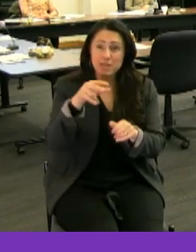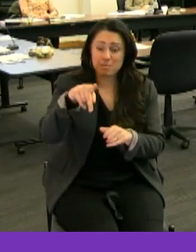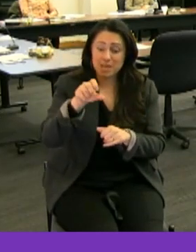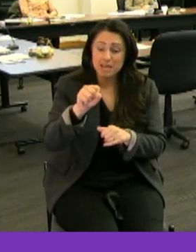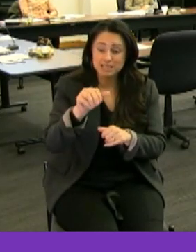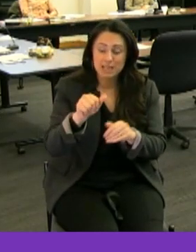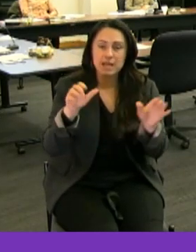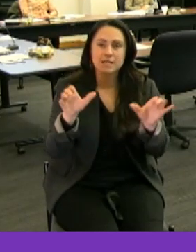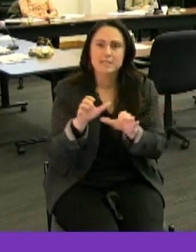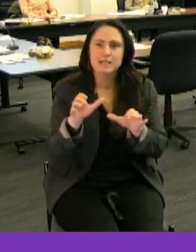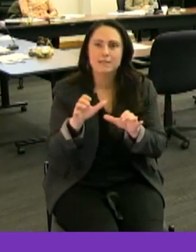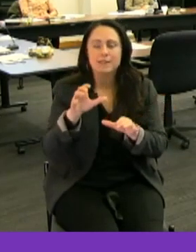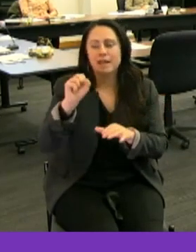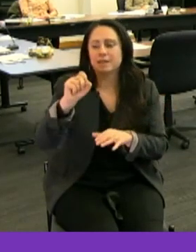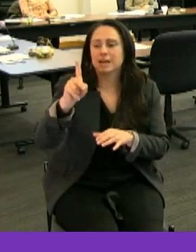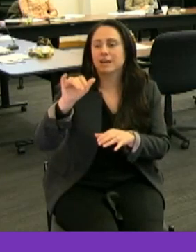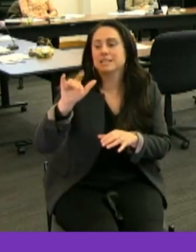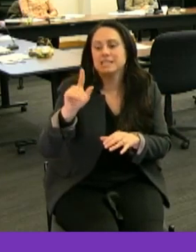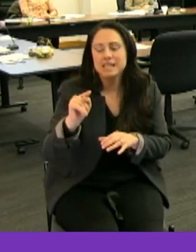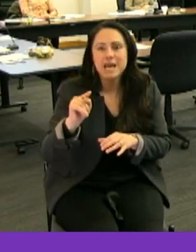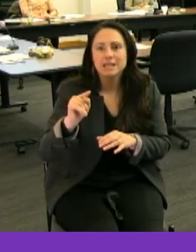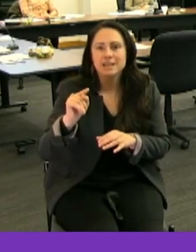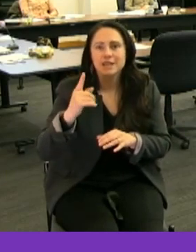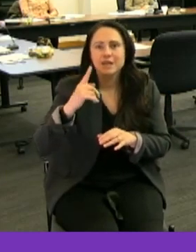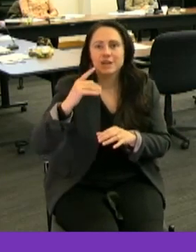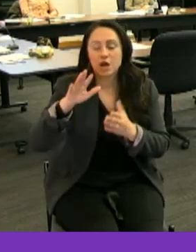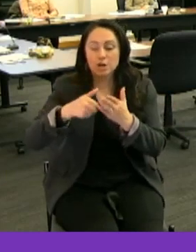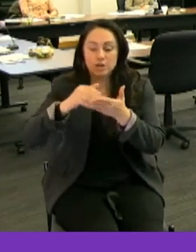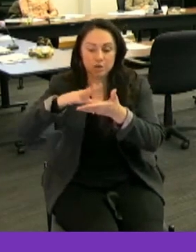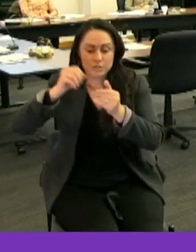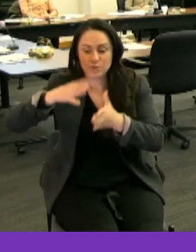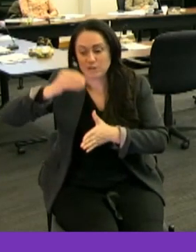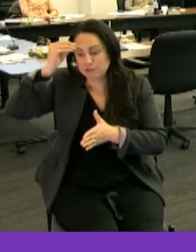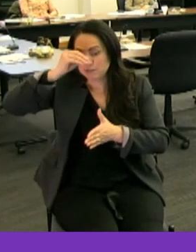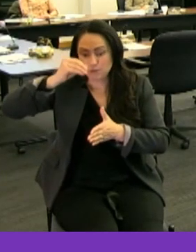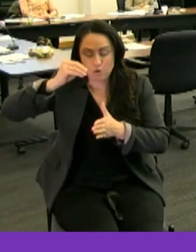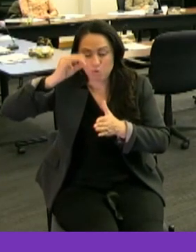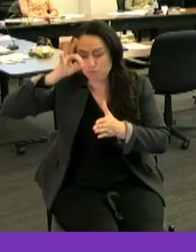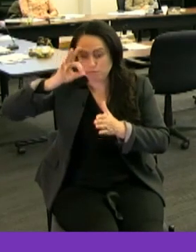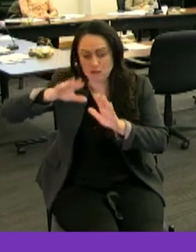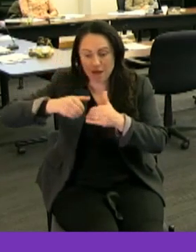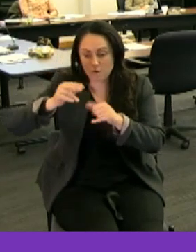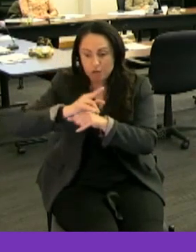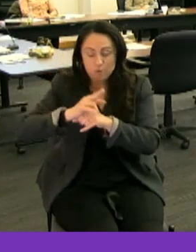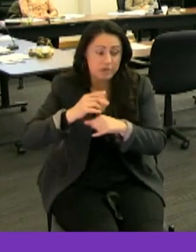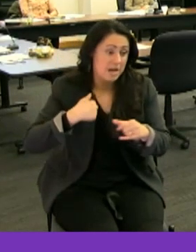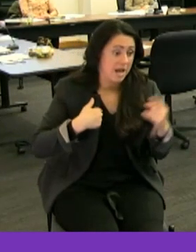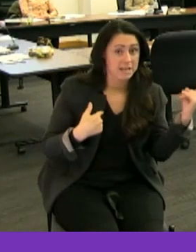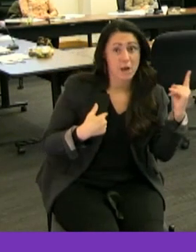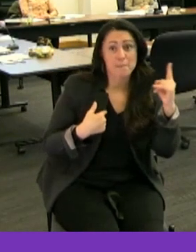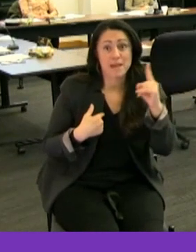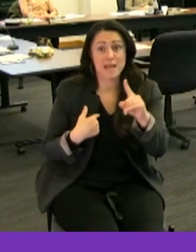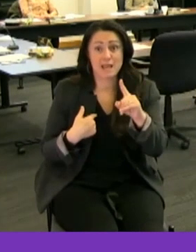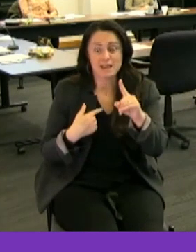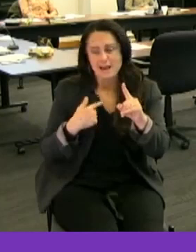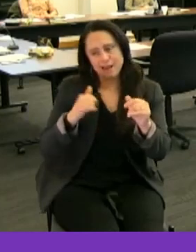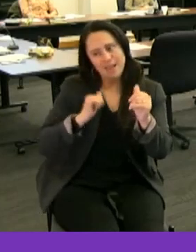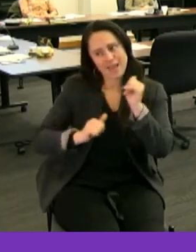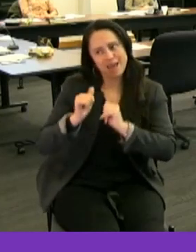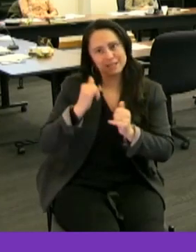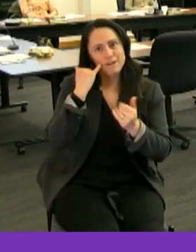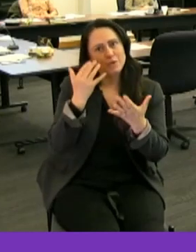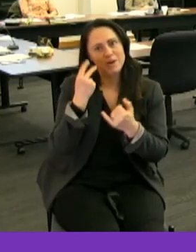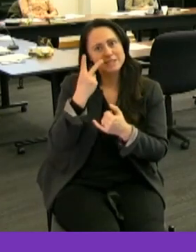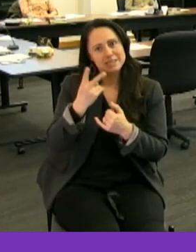PSA. So we did this kind of skit where we're, you know, a new student doesn't know how to use it. And I come in, I do the acting. So if you want to